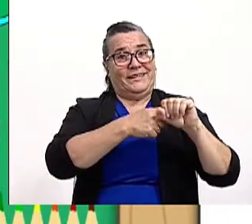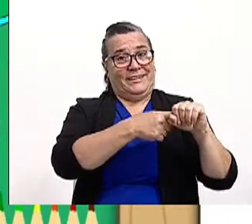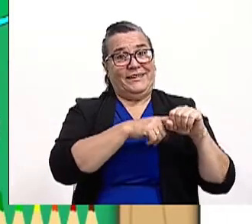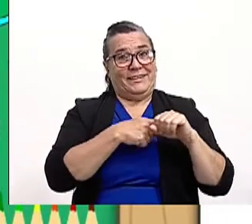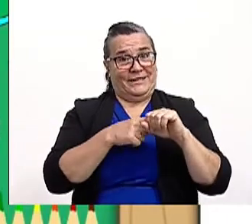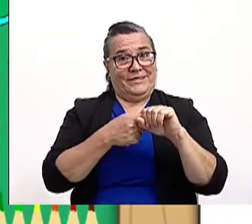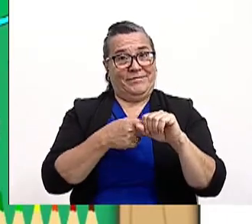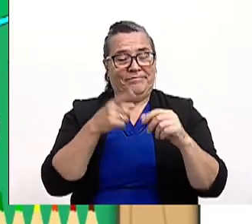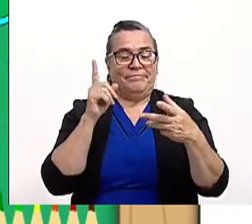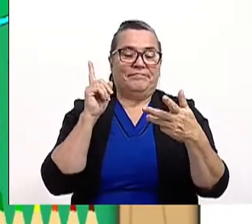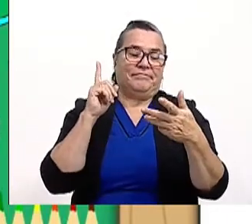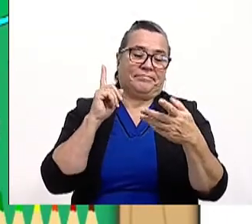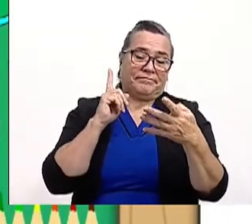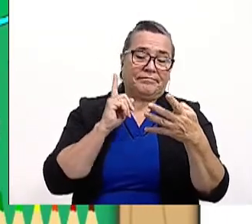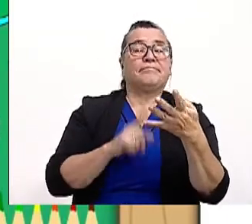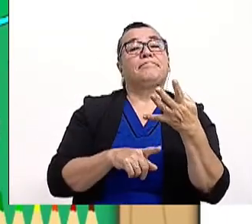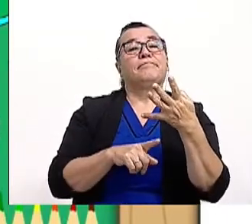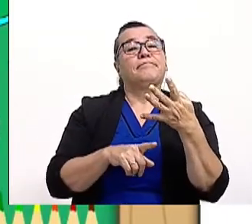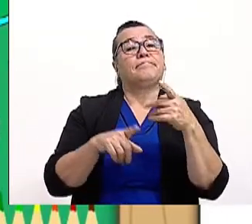a sharpener,